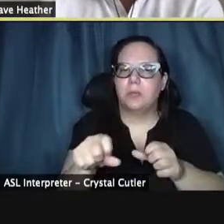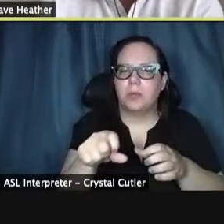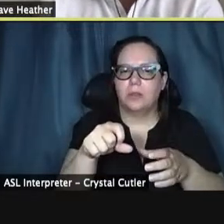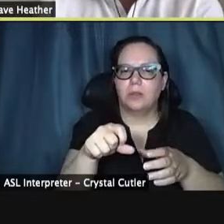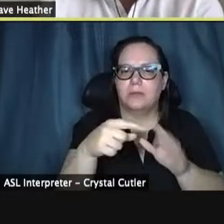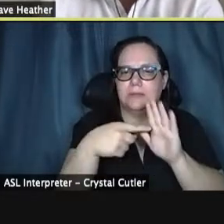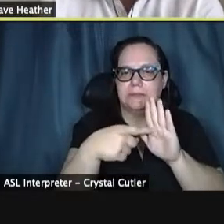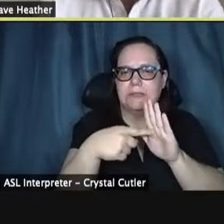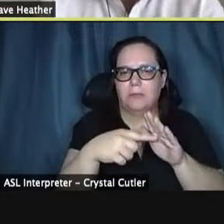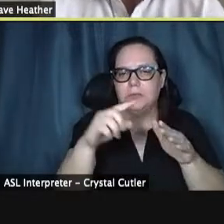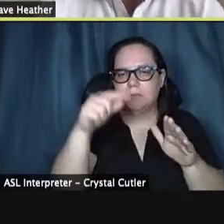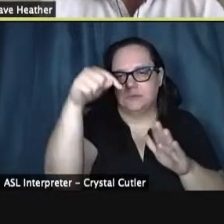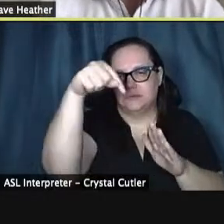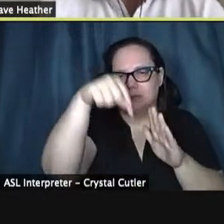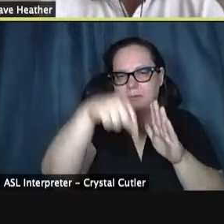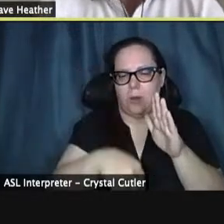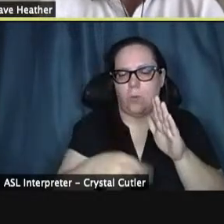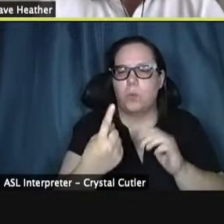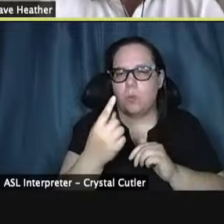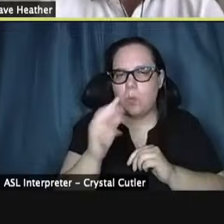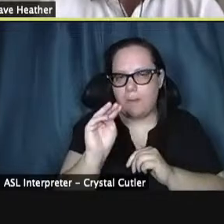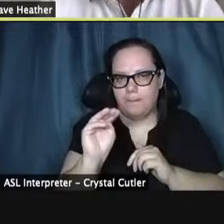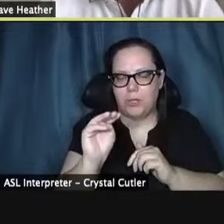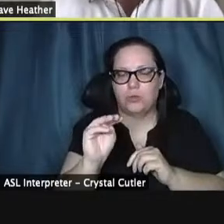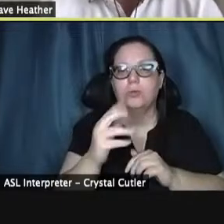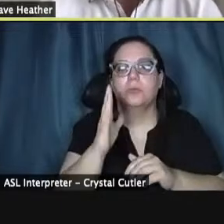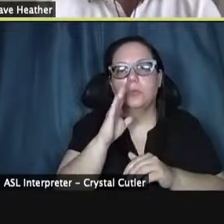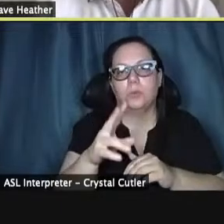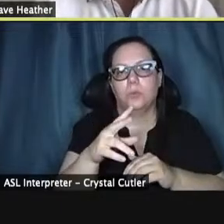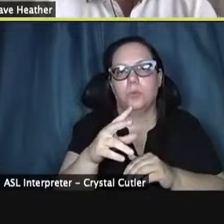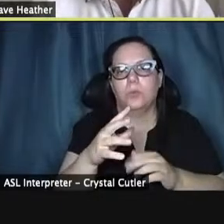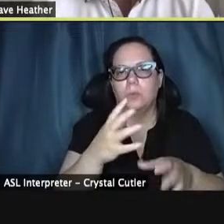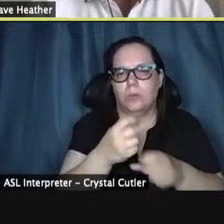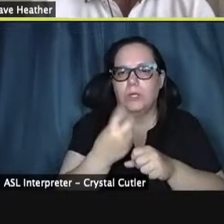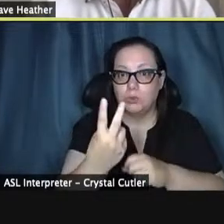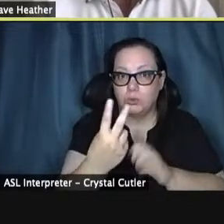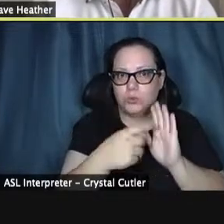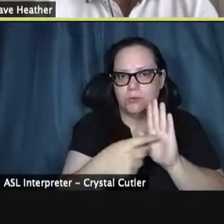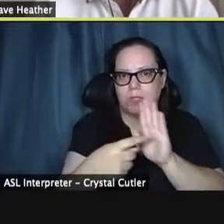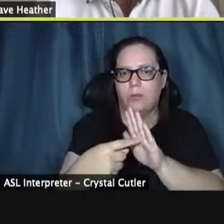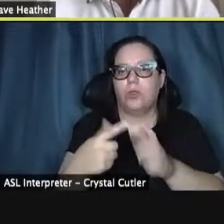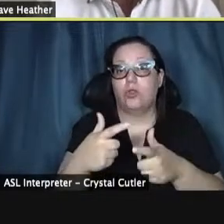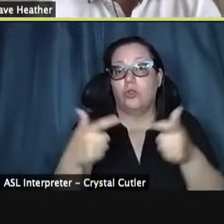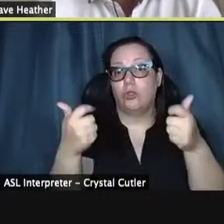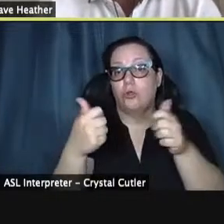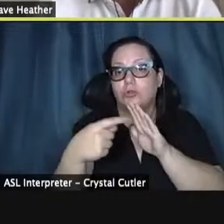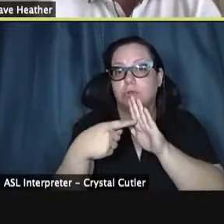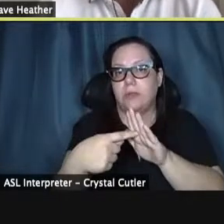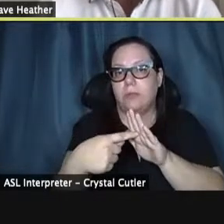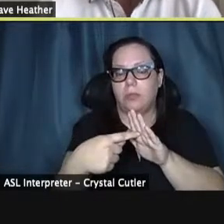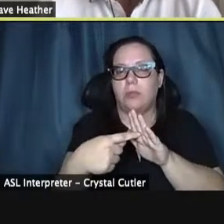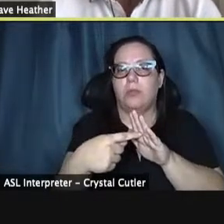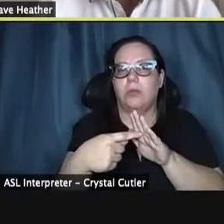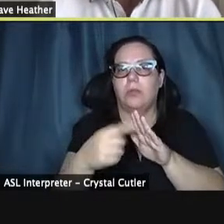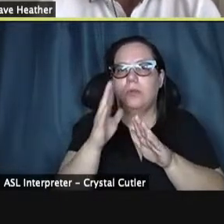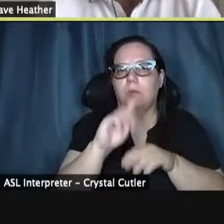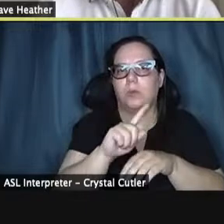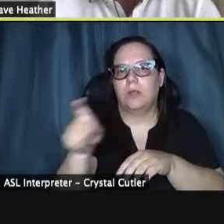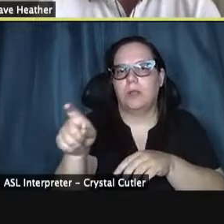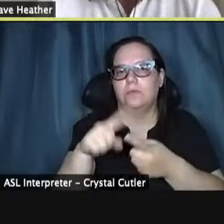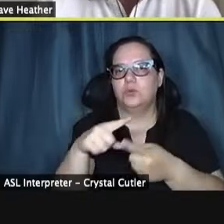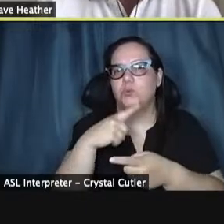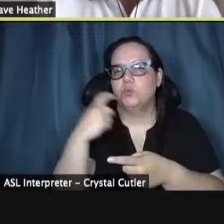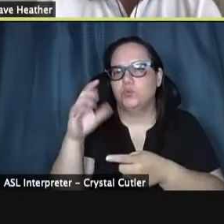approximately 1 meter. It will acquire 2 samples, the larger of which will be given to the Russian